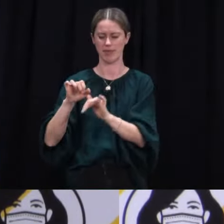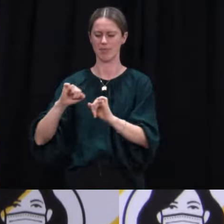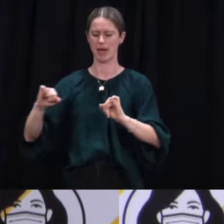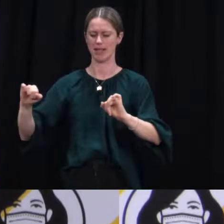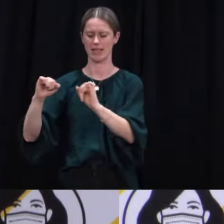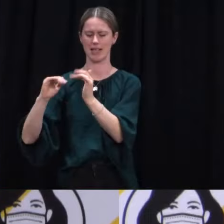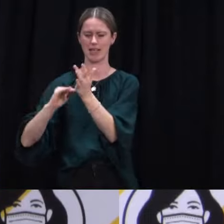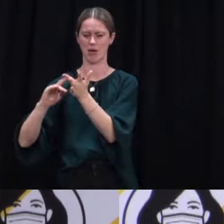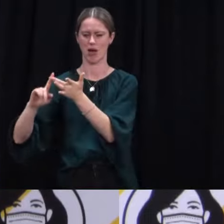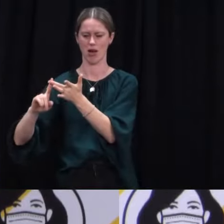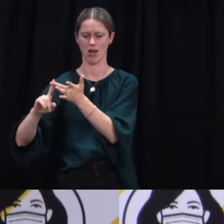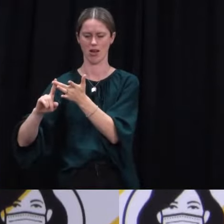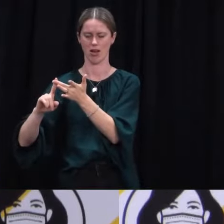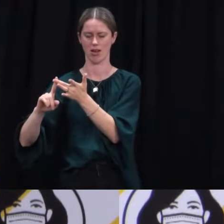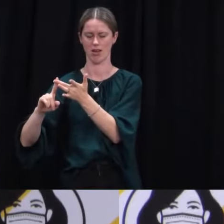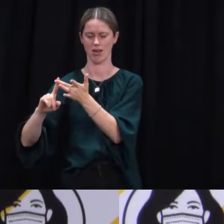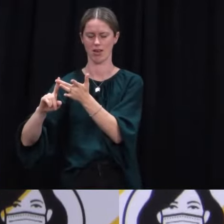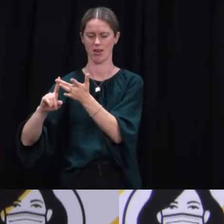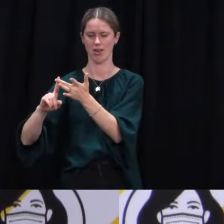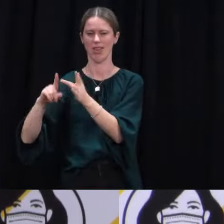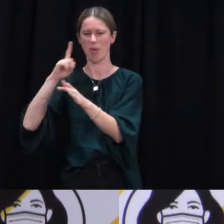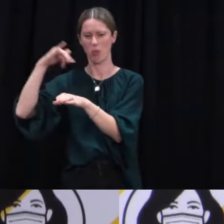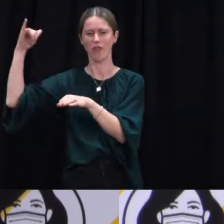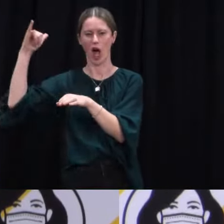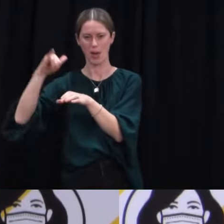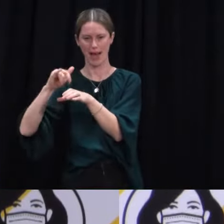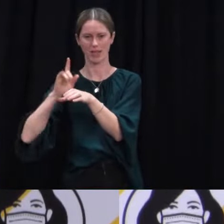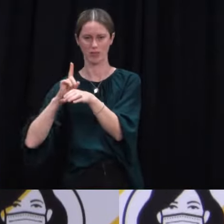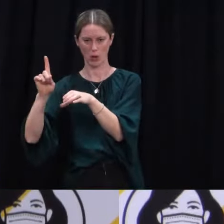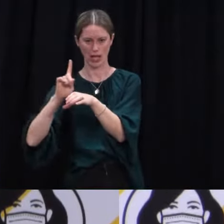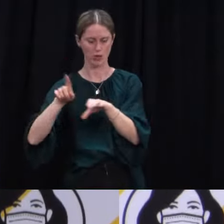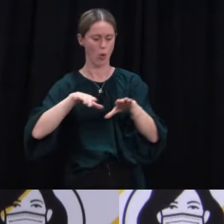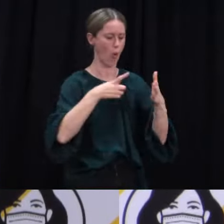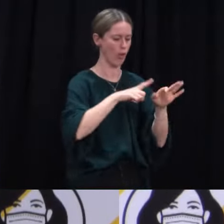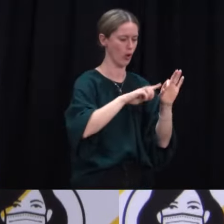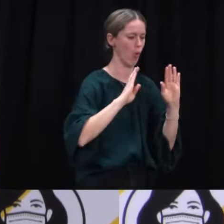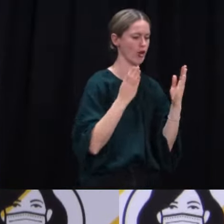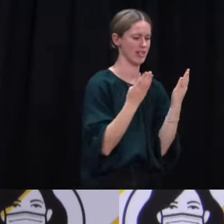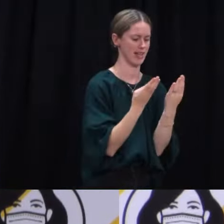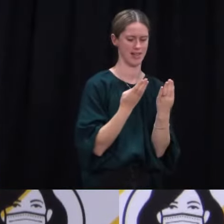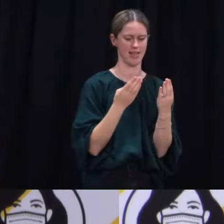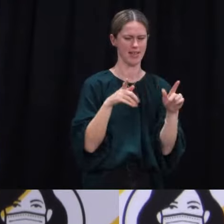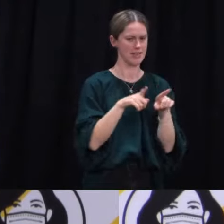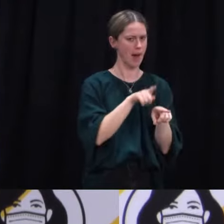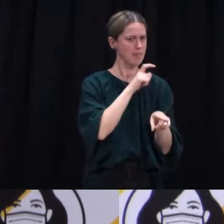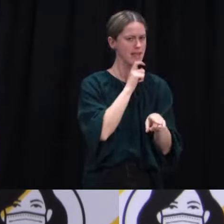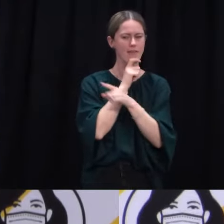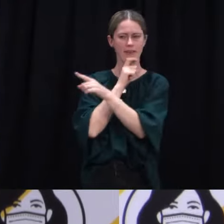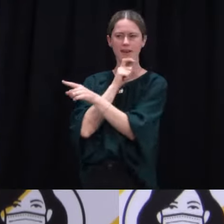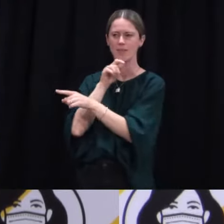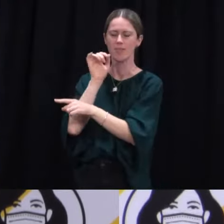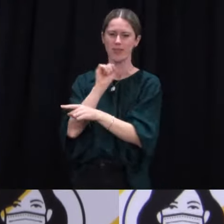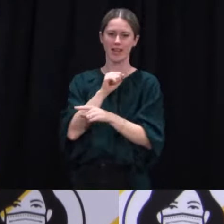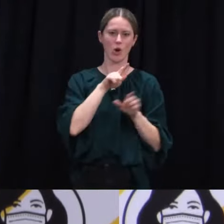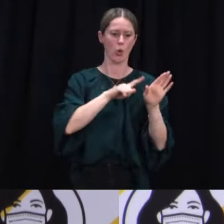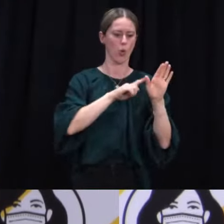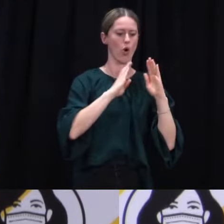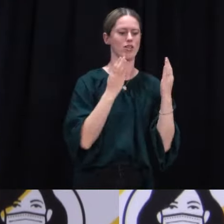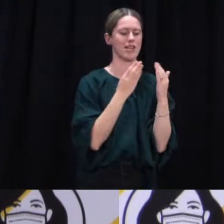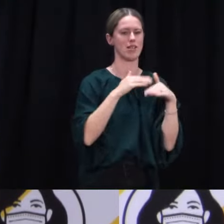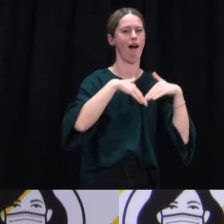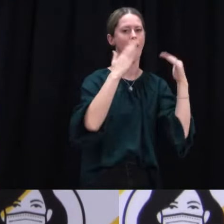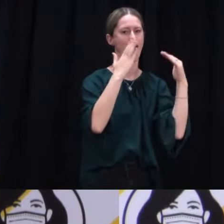guess, and the Q. Yeah, so the quarantine part does require a more intensive level of staffing than the managed isolation